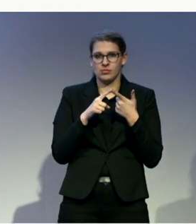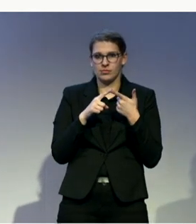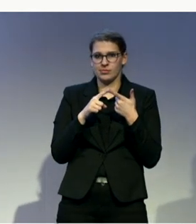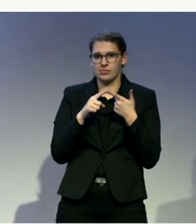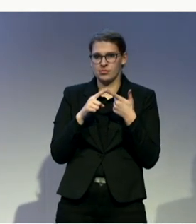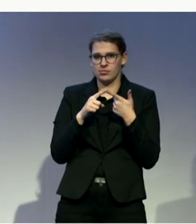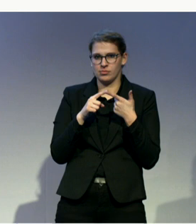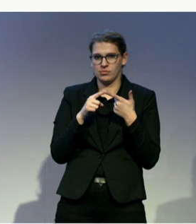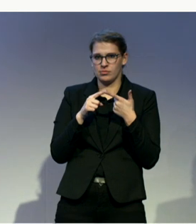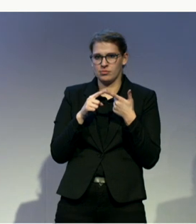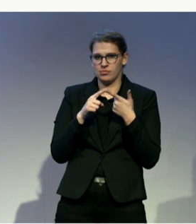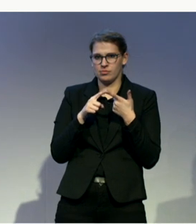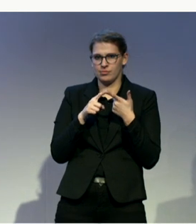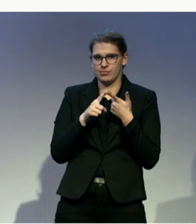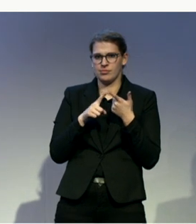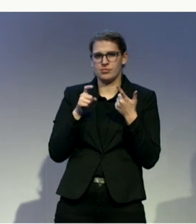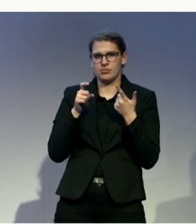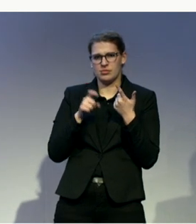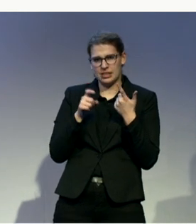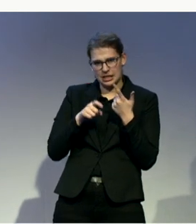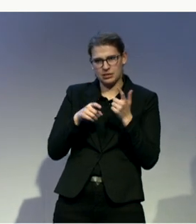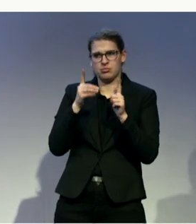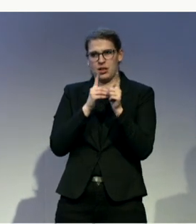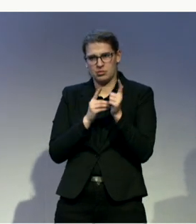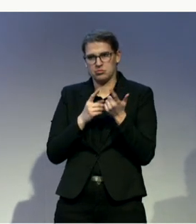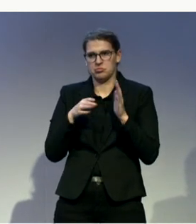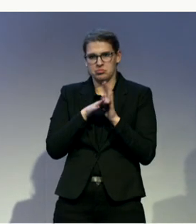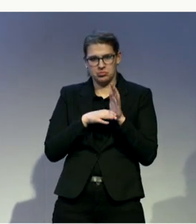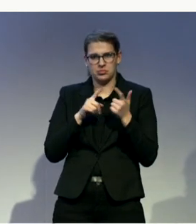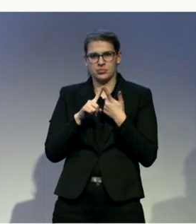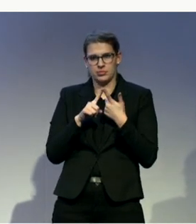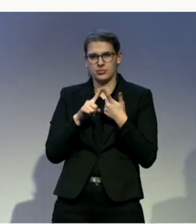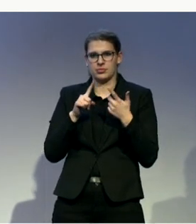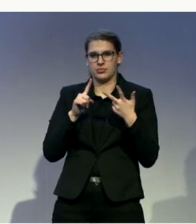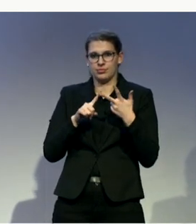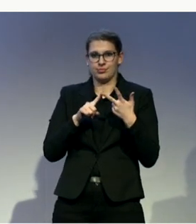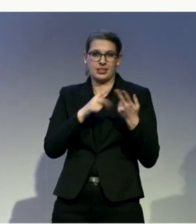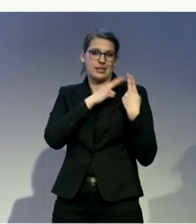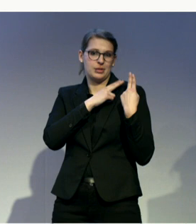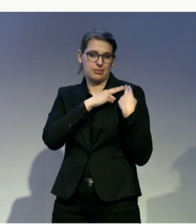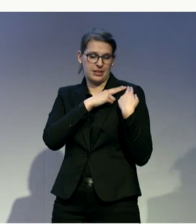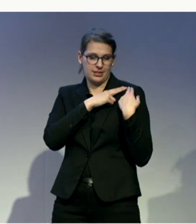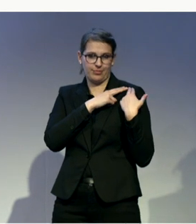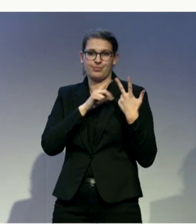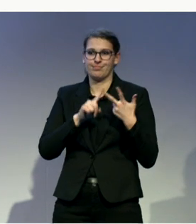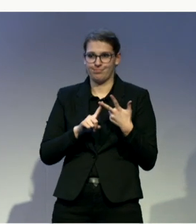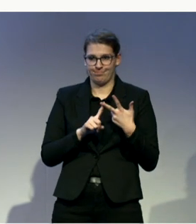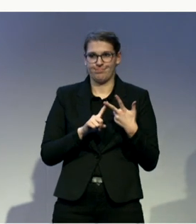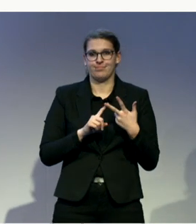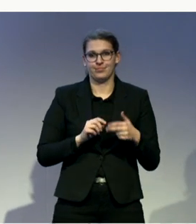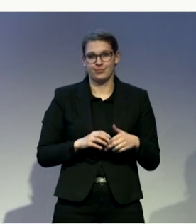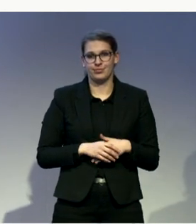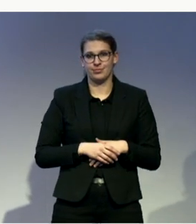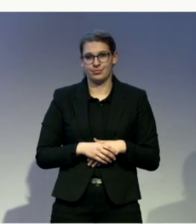process. Second one would be responsibility. So you change institutional care to giving